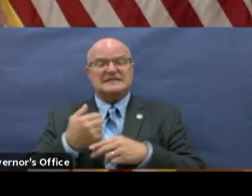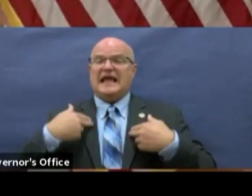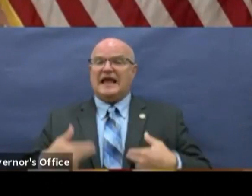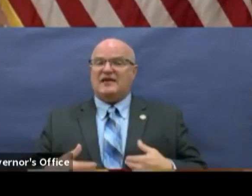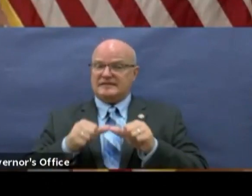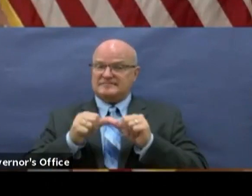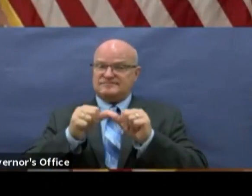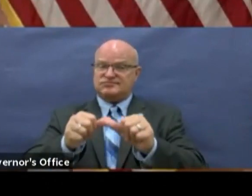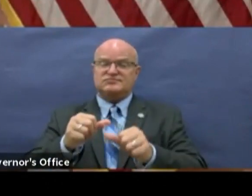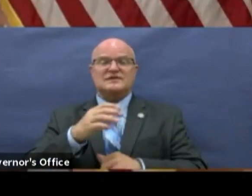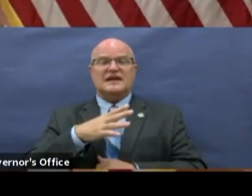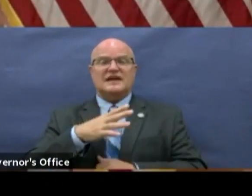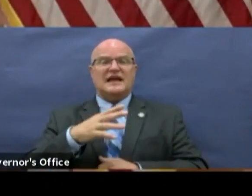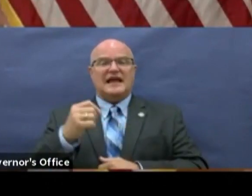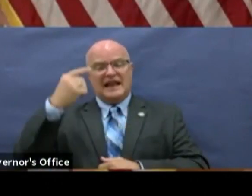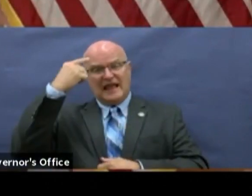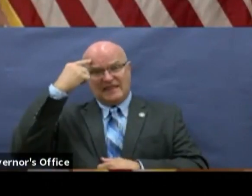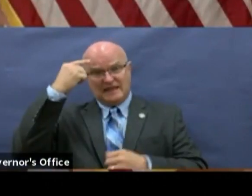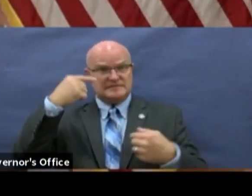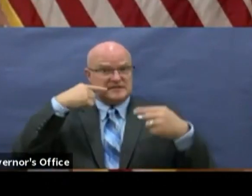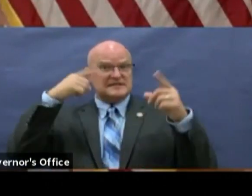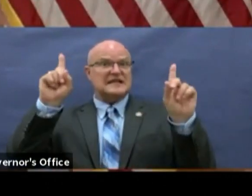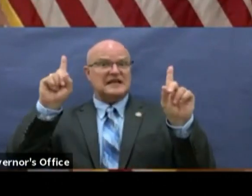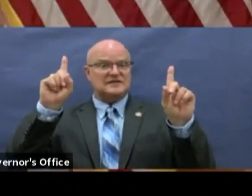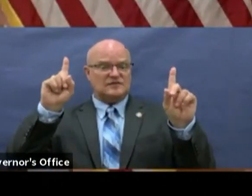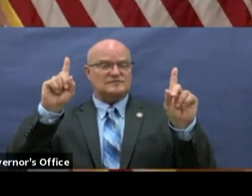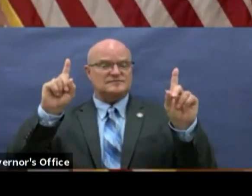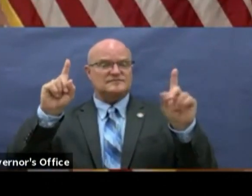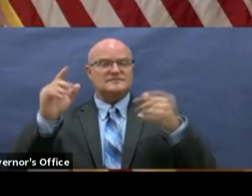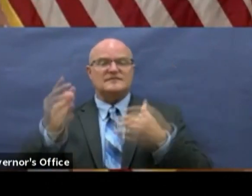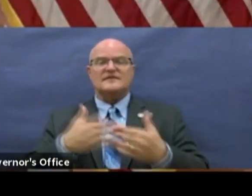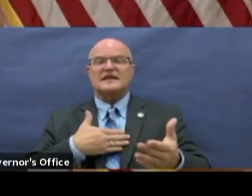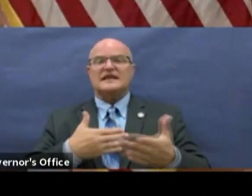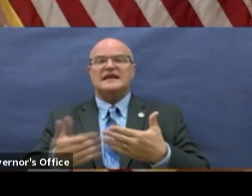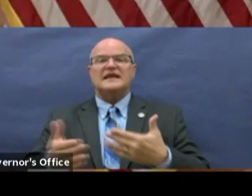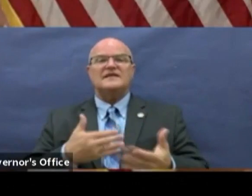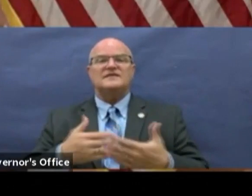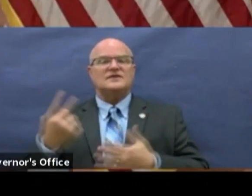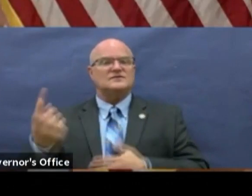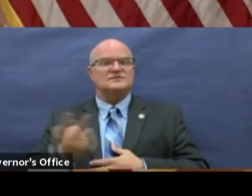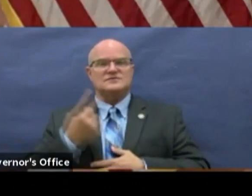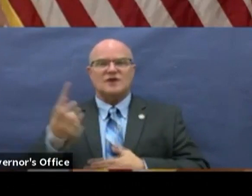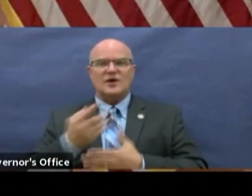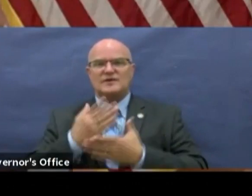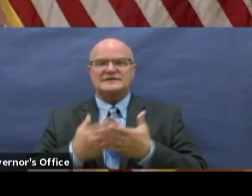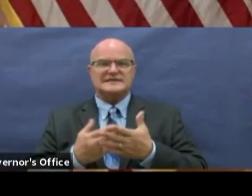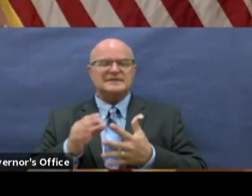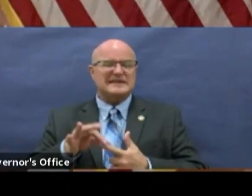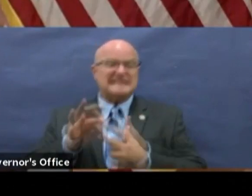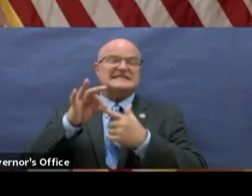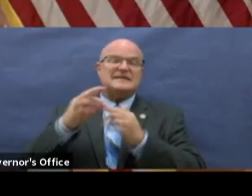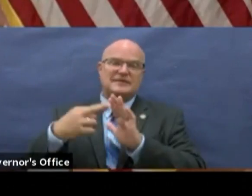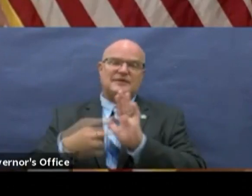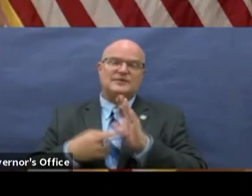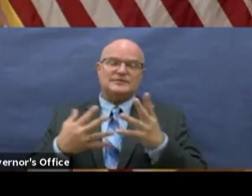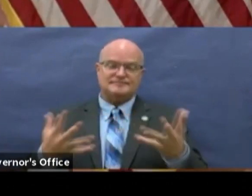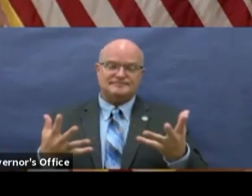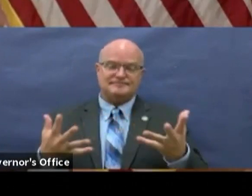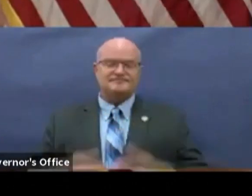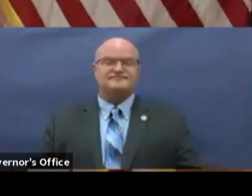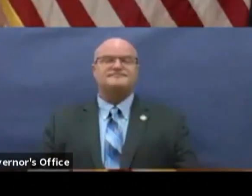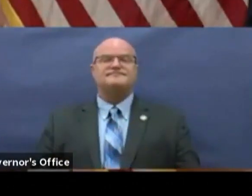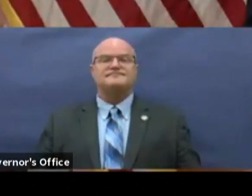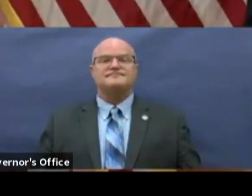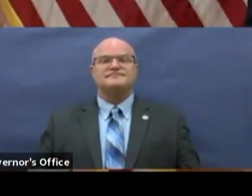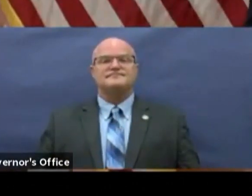healthy, and I think they've been successful by and large, even though there's always exceptions to that rule, Max. Thank